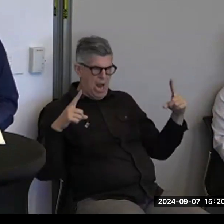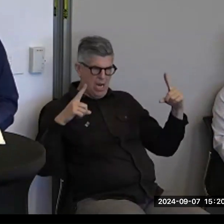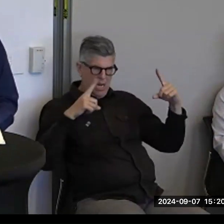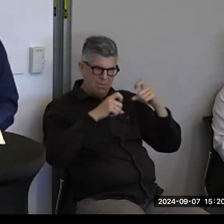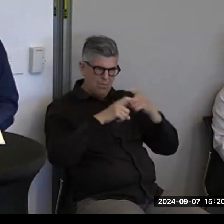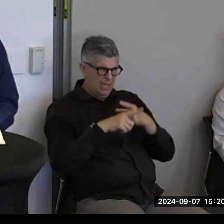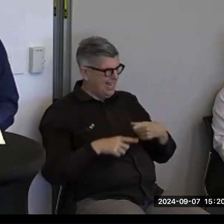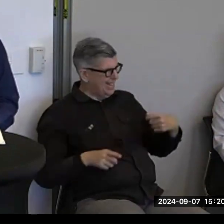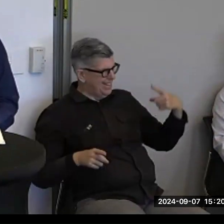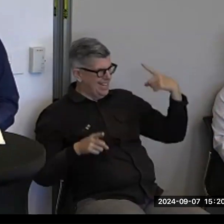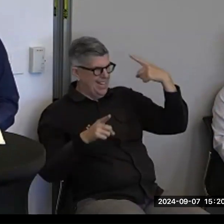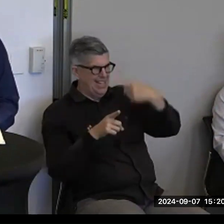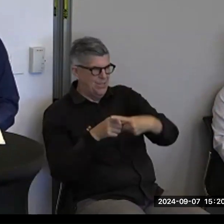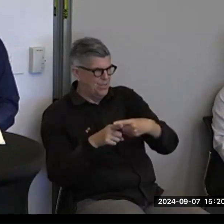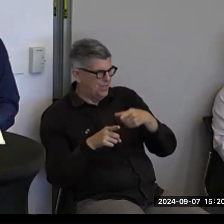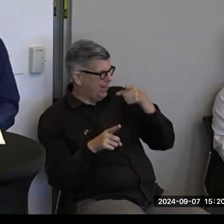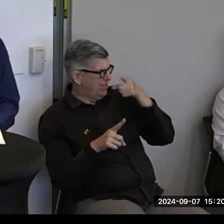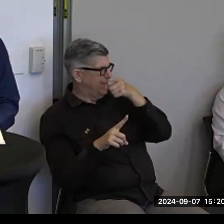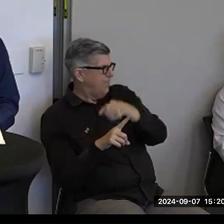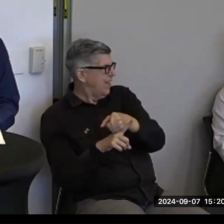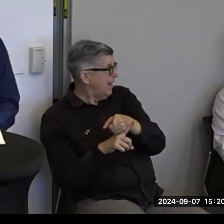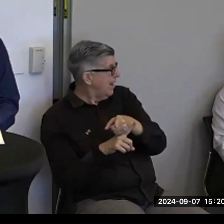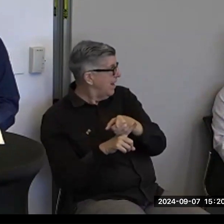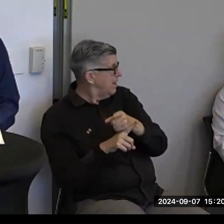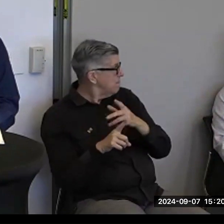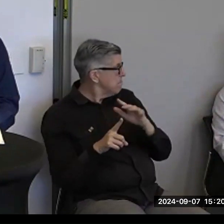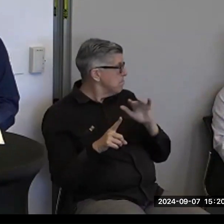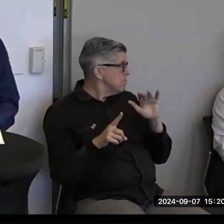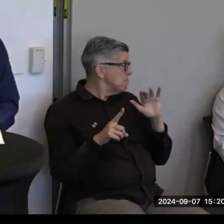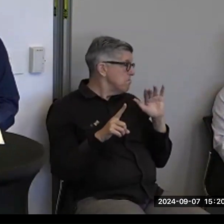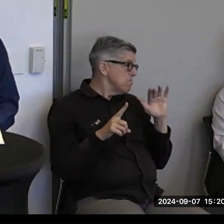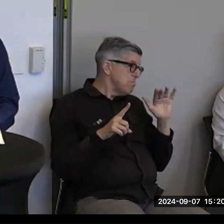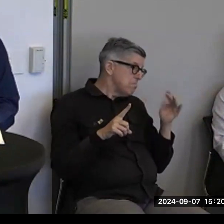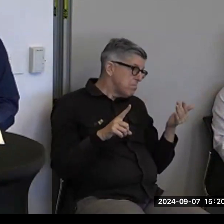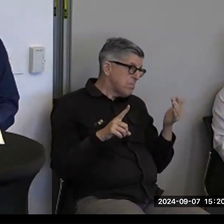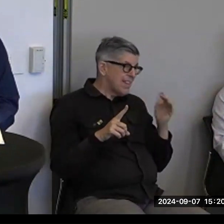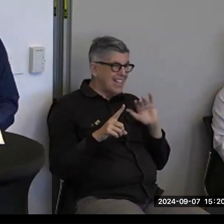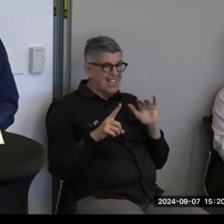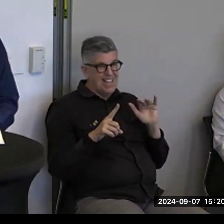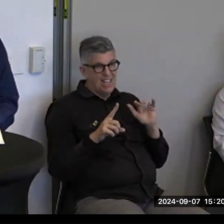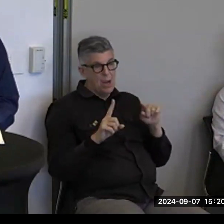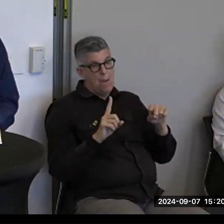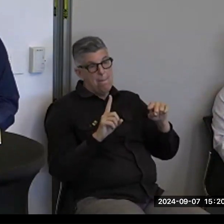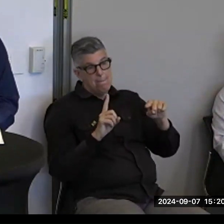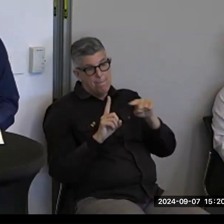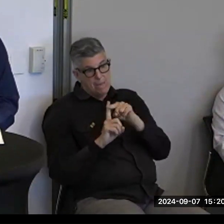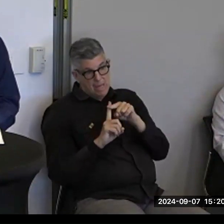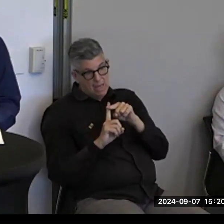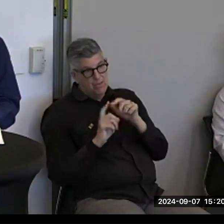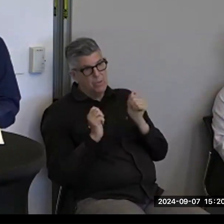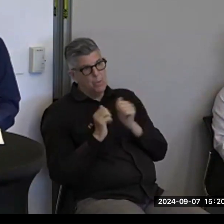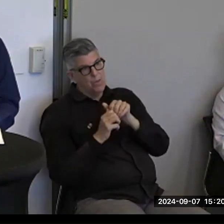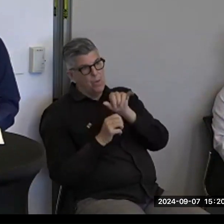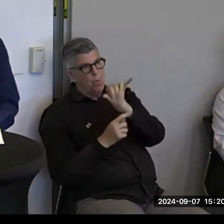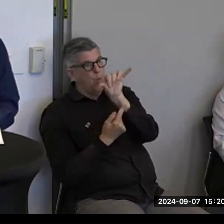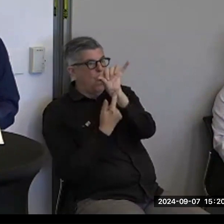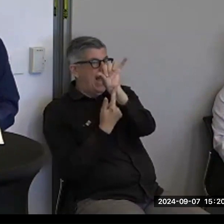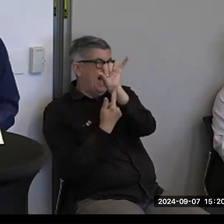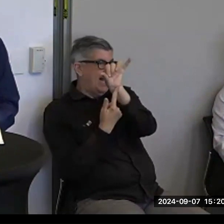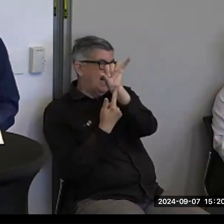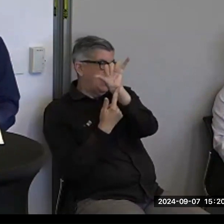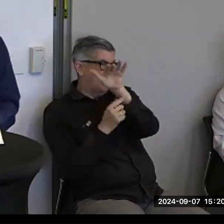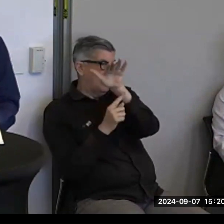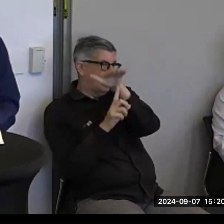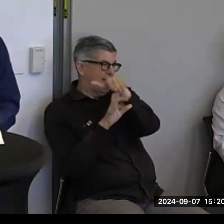an intersection. Yes, it looks kind of like a plus with a Y at the top of it,